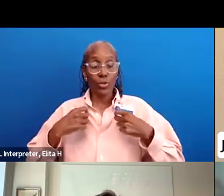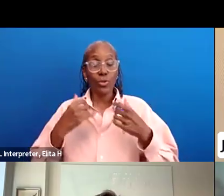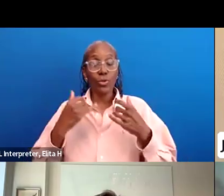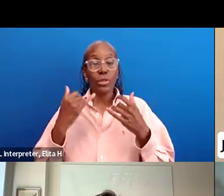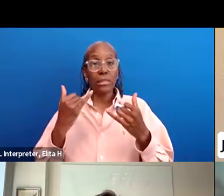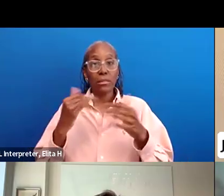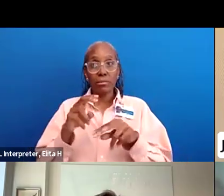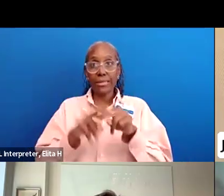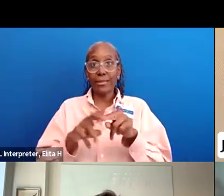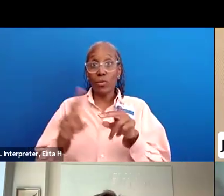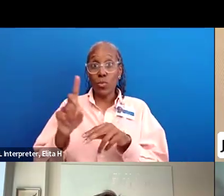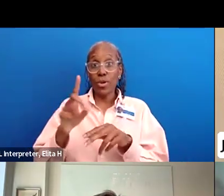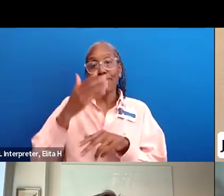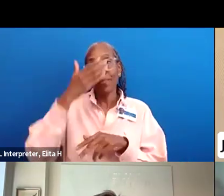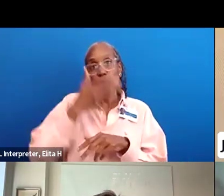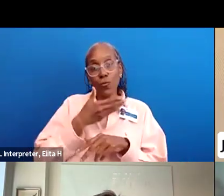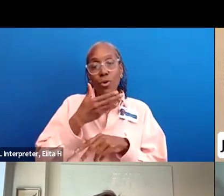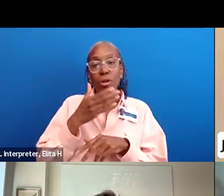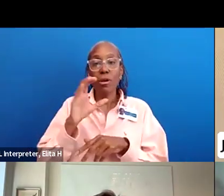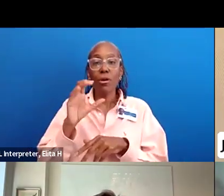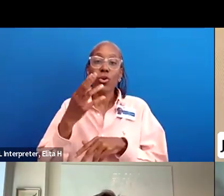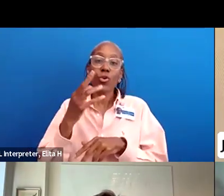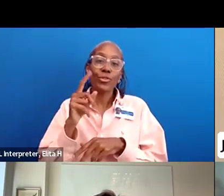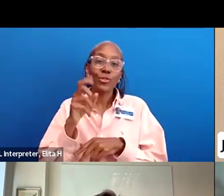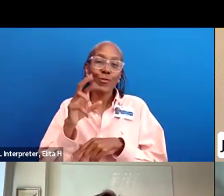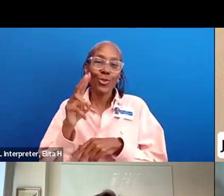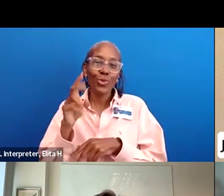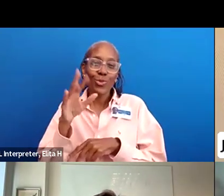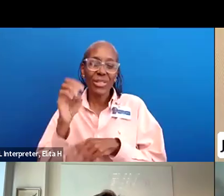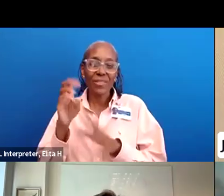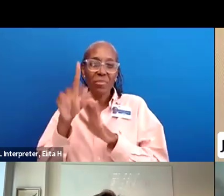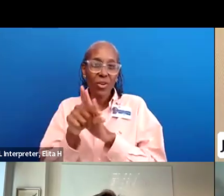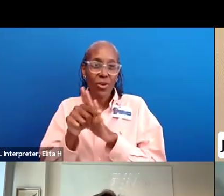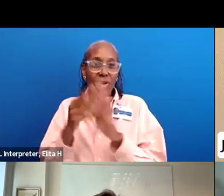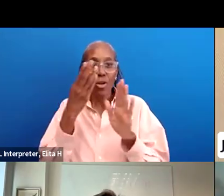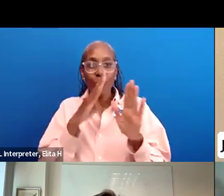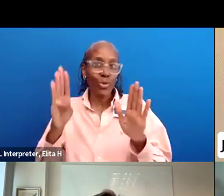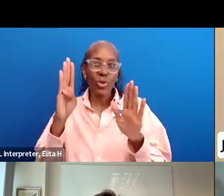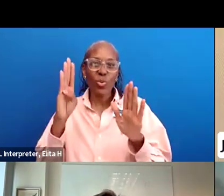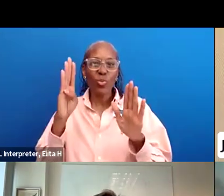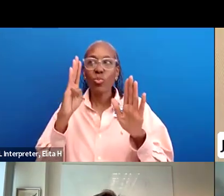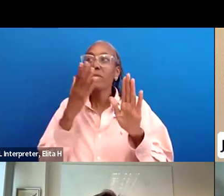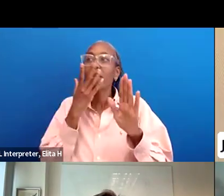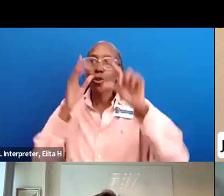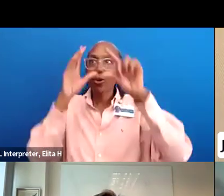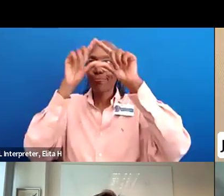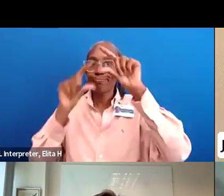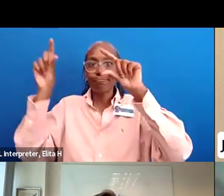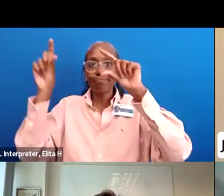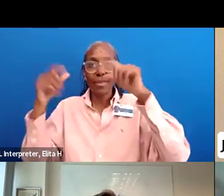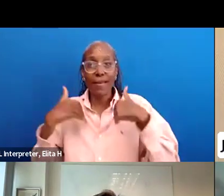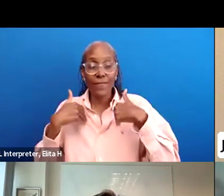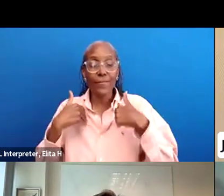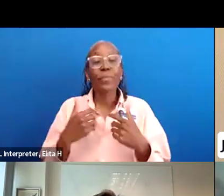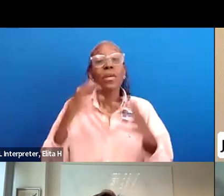I'm sitting in front of the Christopher Reeve background, which is navy blue with some Reeve colors on it. So I'd